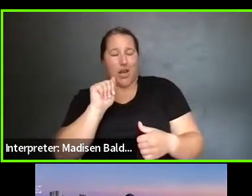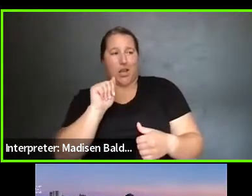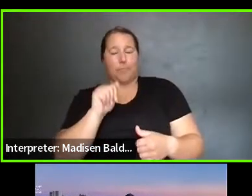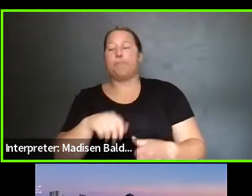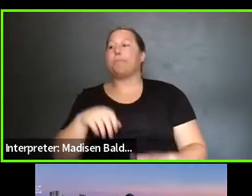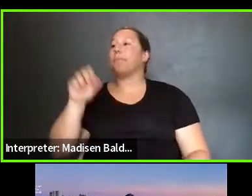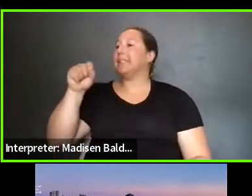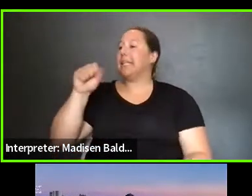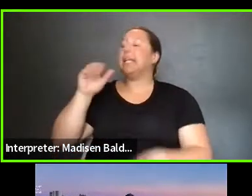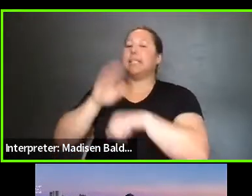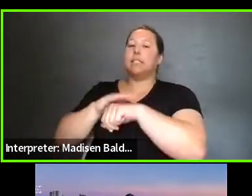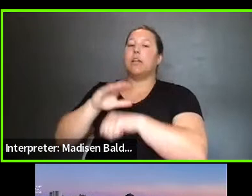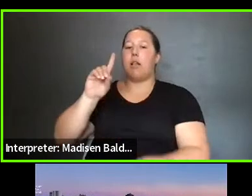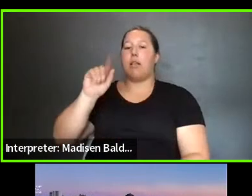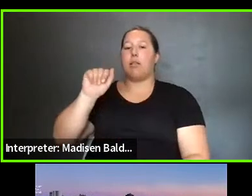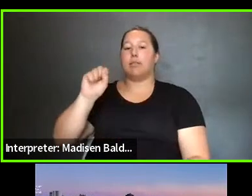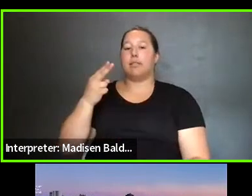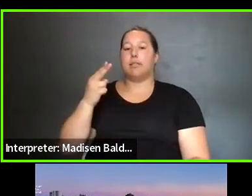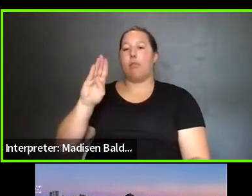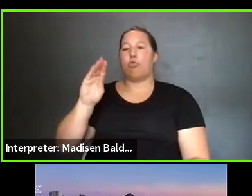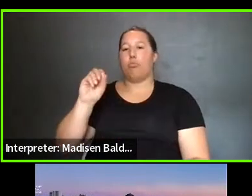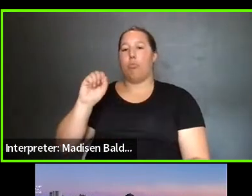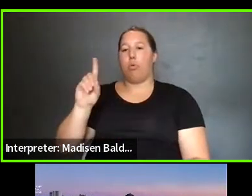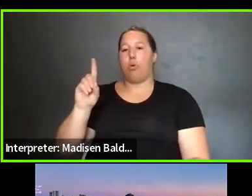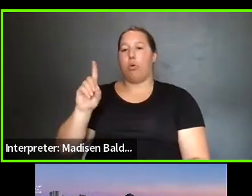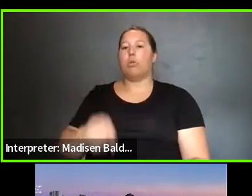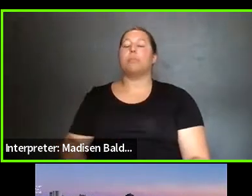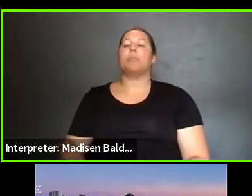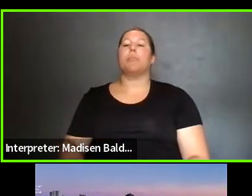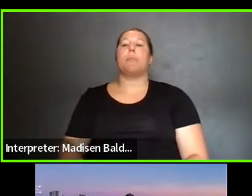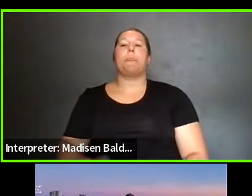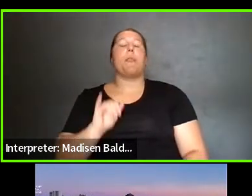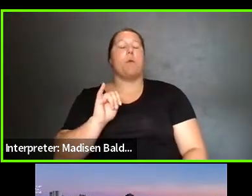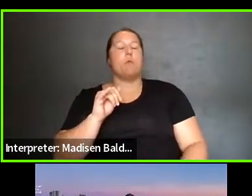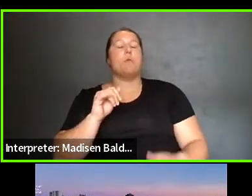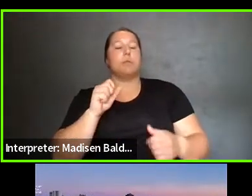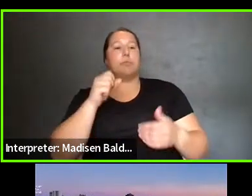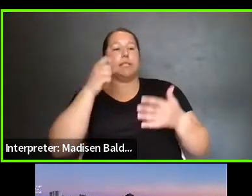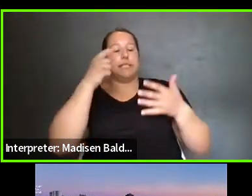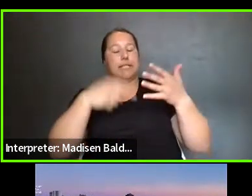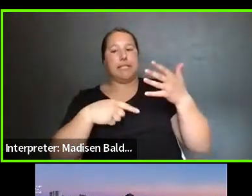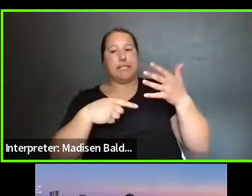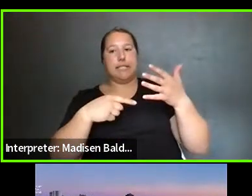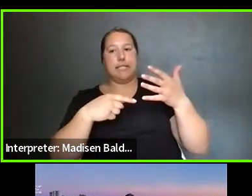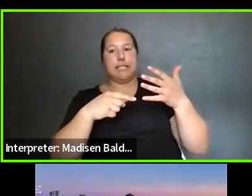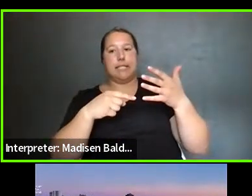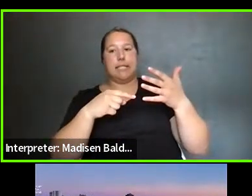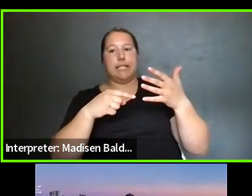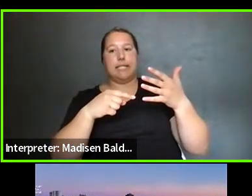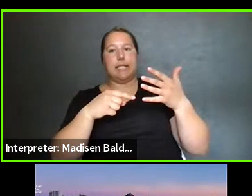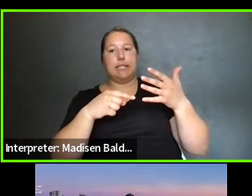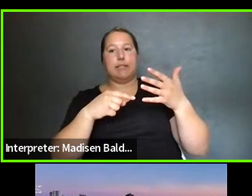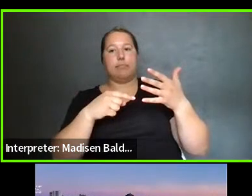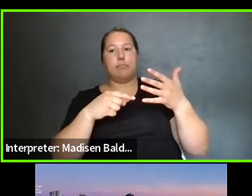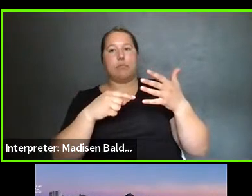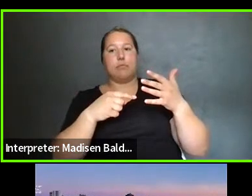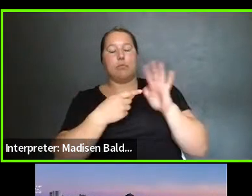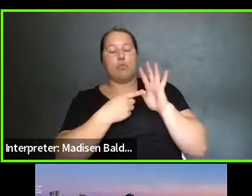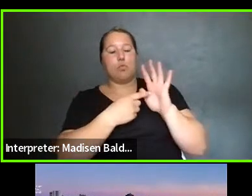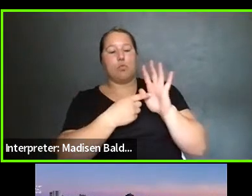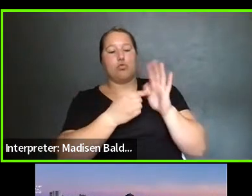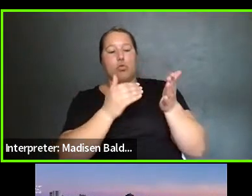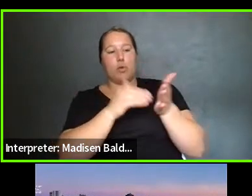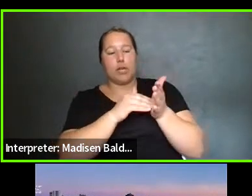it's on the dashboard. It is listed as, let me go back to that. The person was